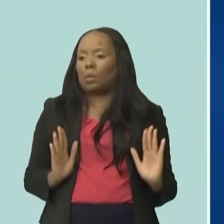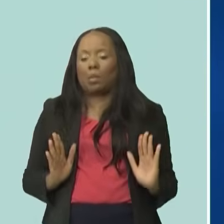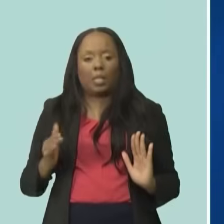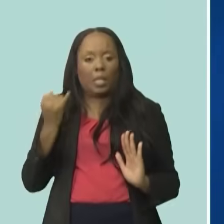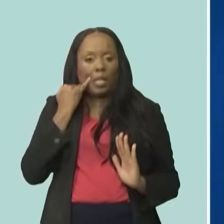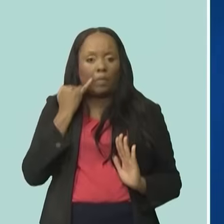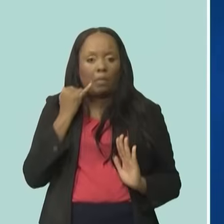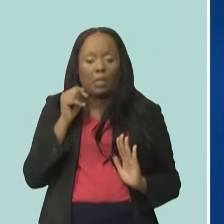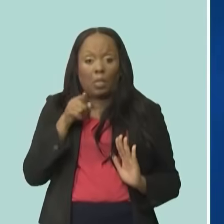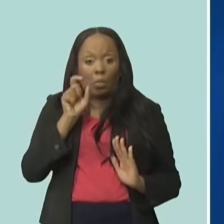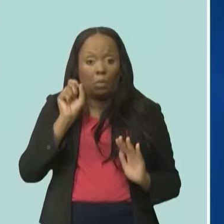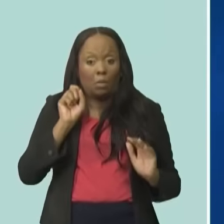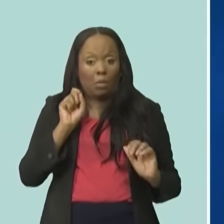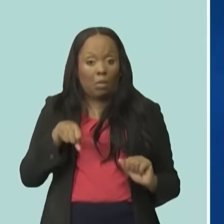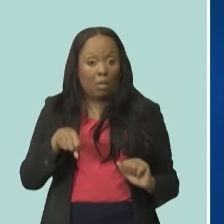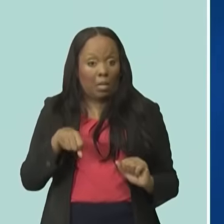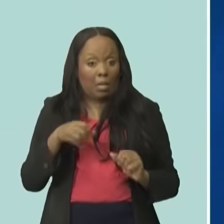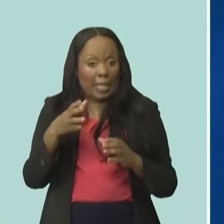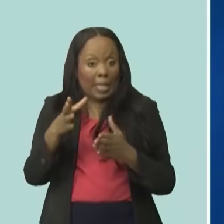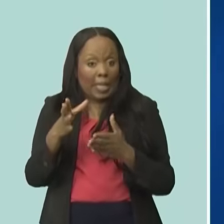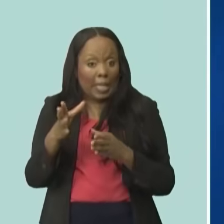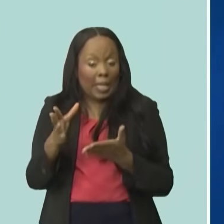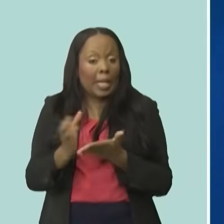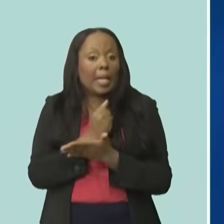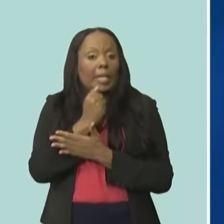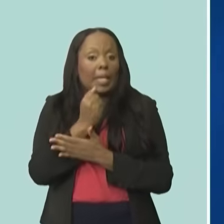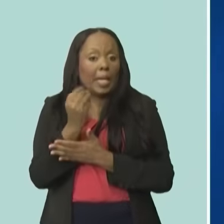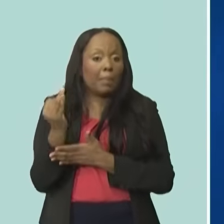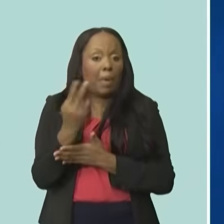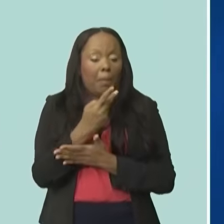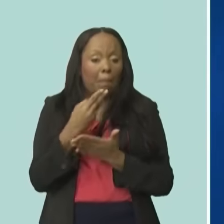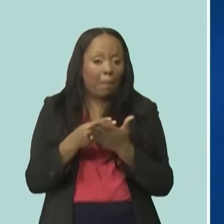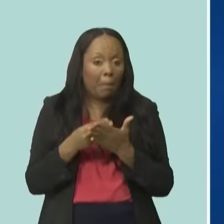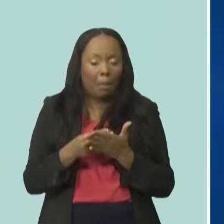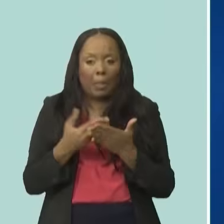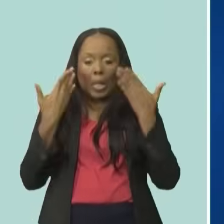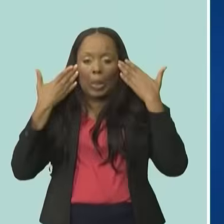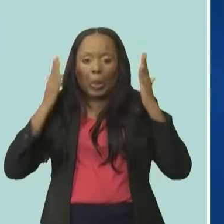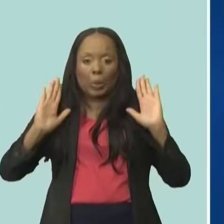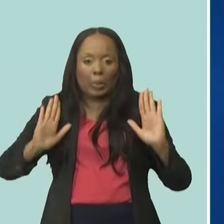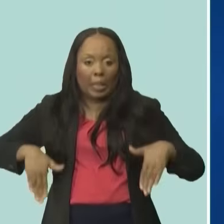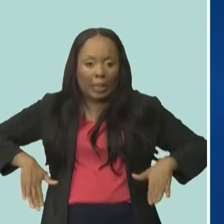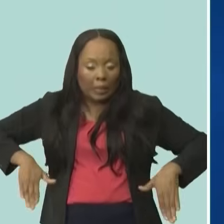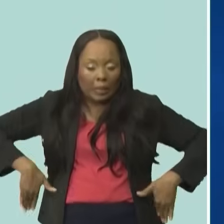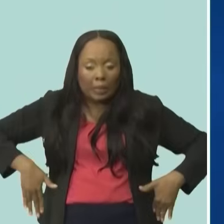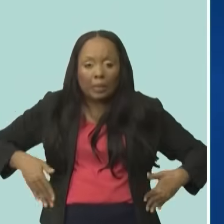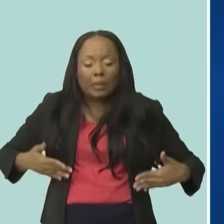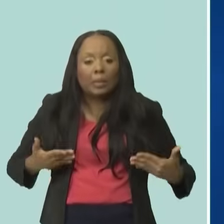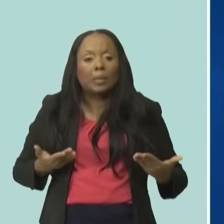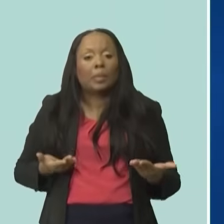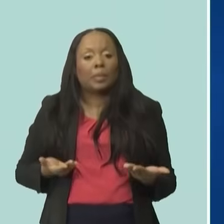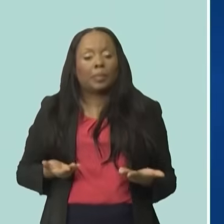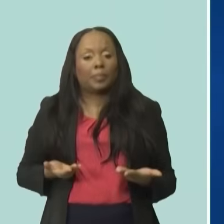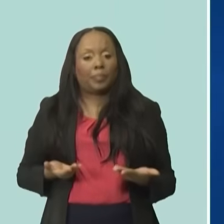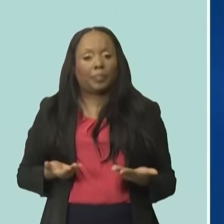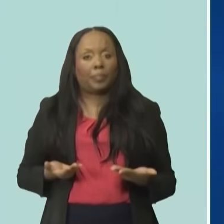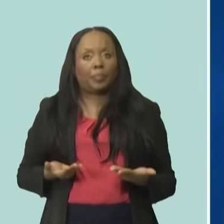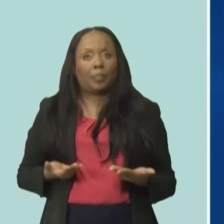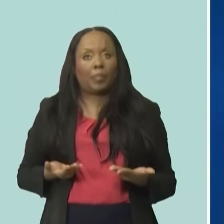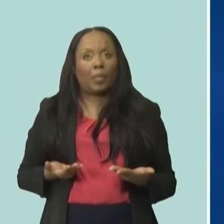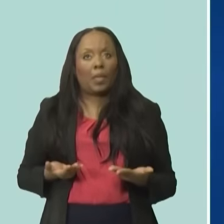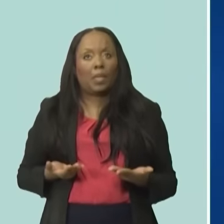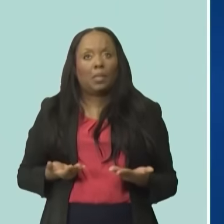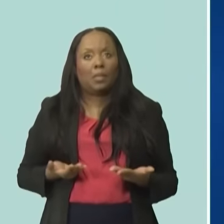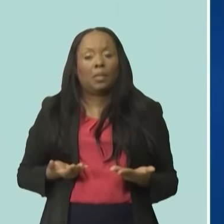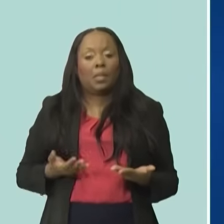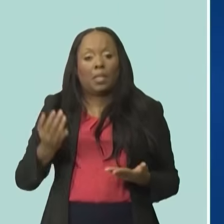under the insurance policy at the time that it was effected. And as such, that person or those persons receiving compensation